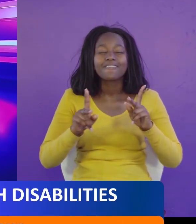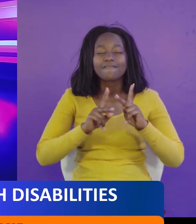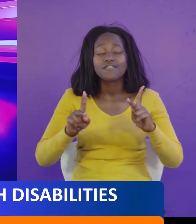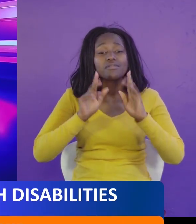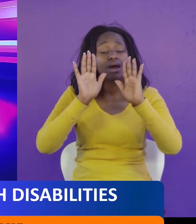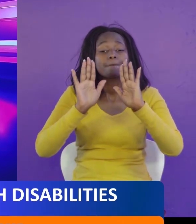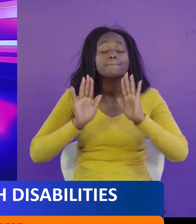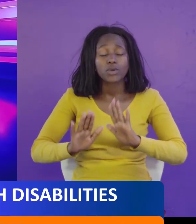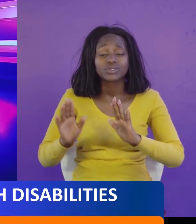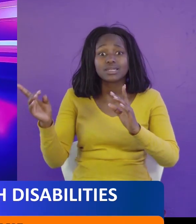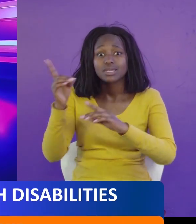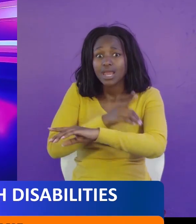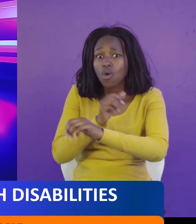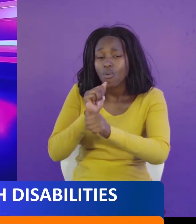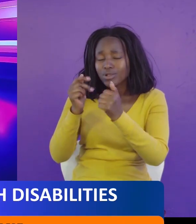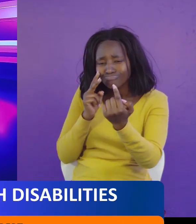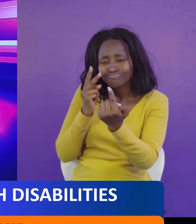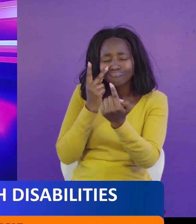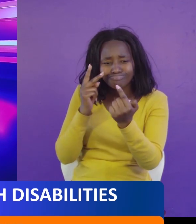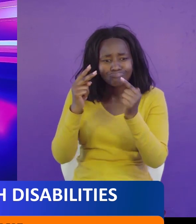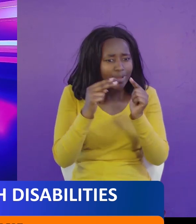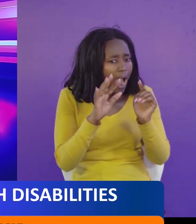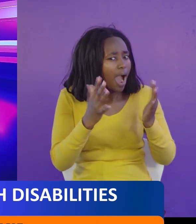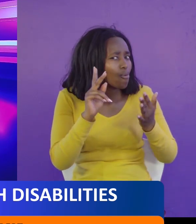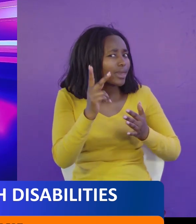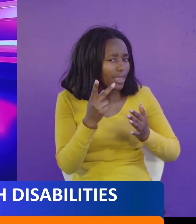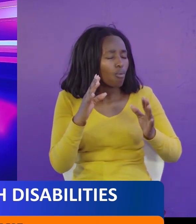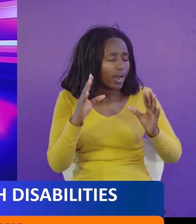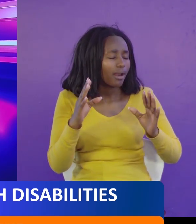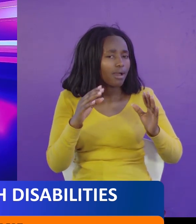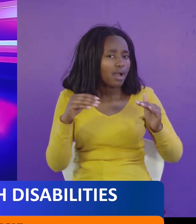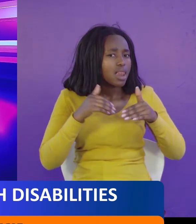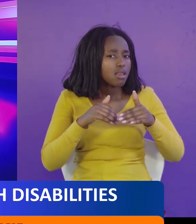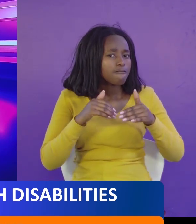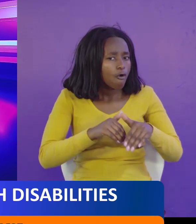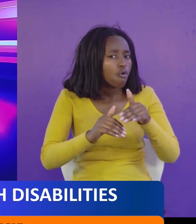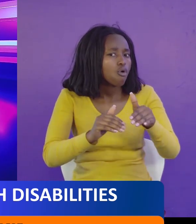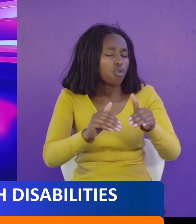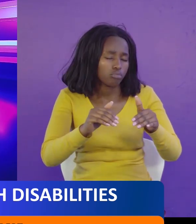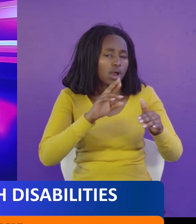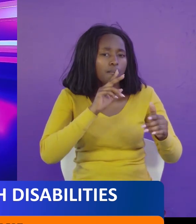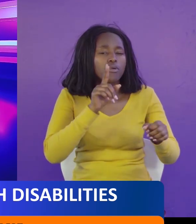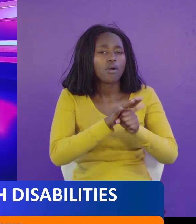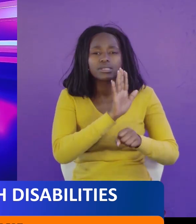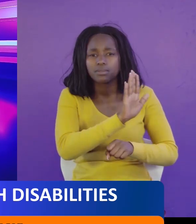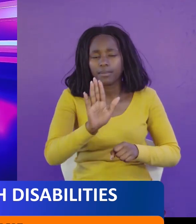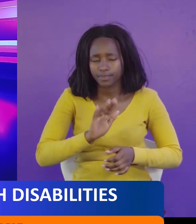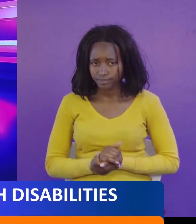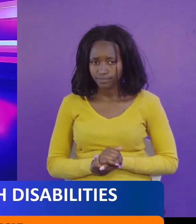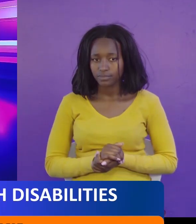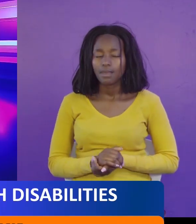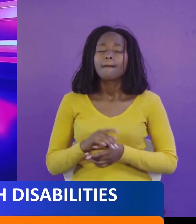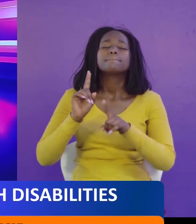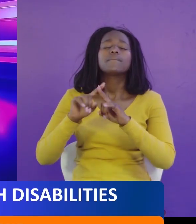that reflects how well Kenya is living up to these commitments. Now, what does Katiba really